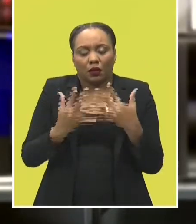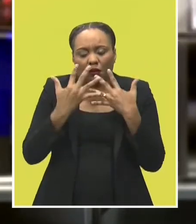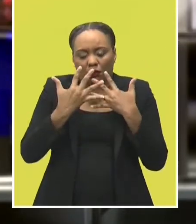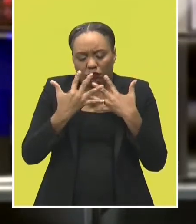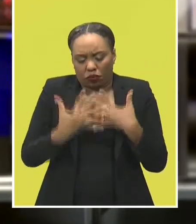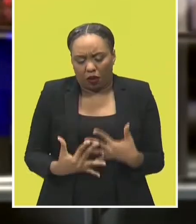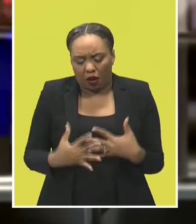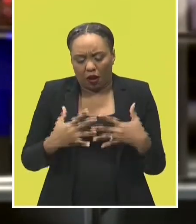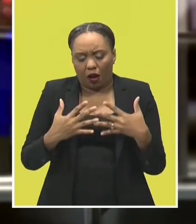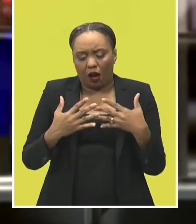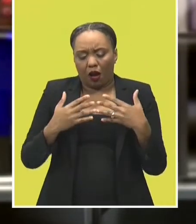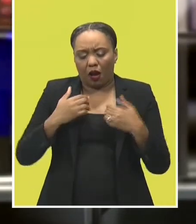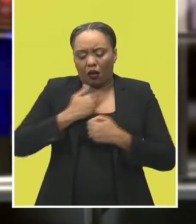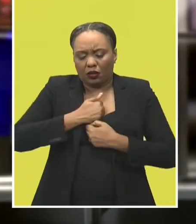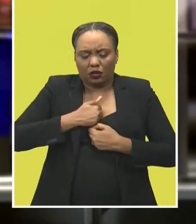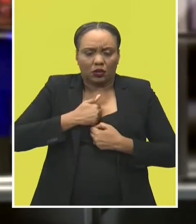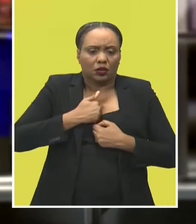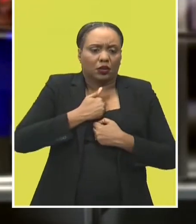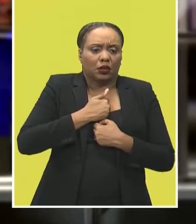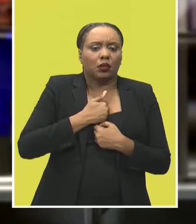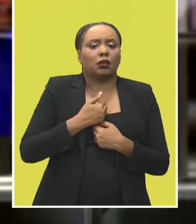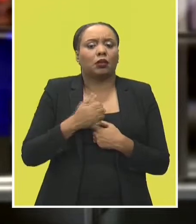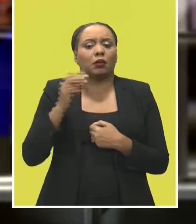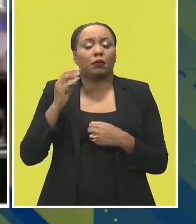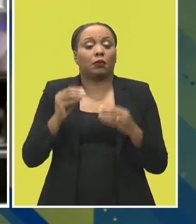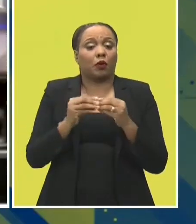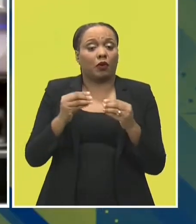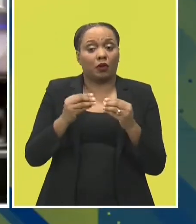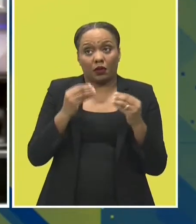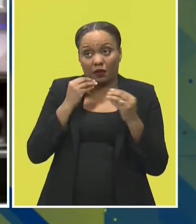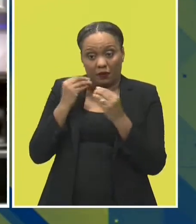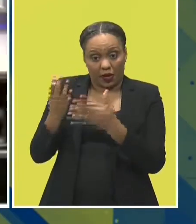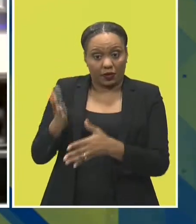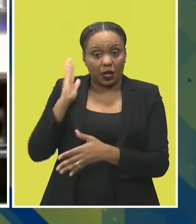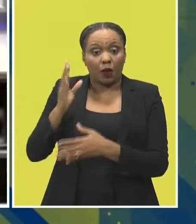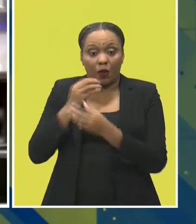will keep developing, and of course we'll be following it and bringing the